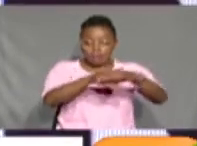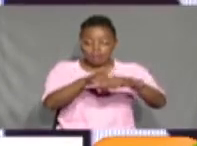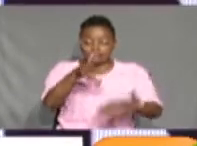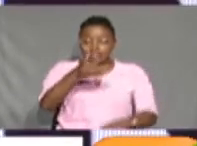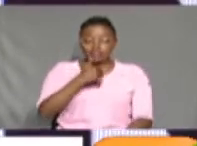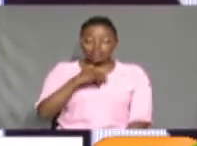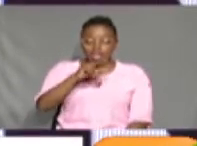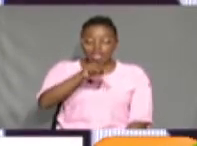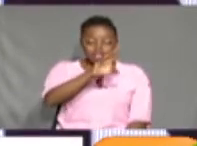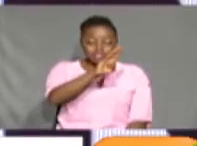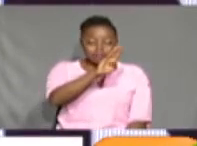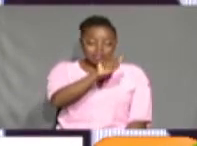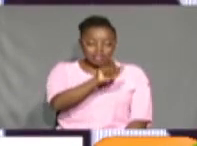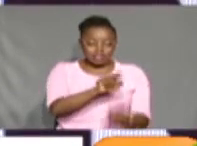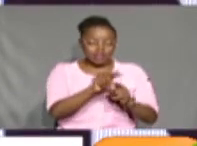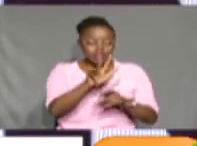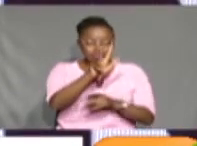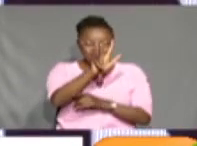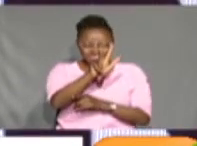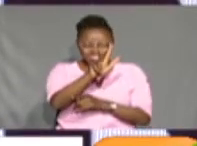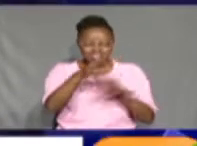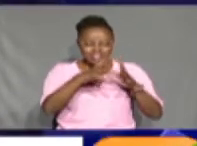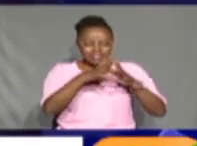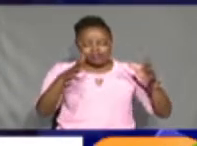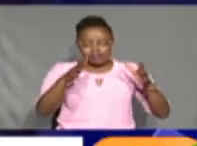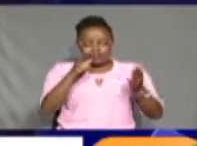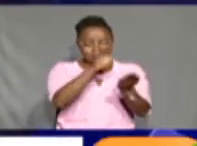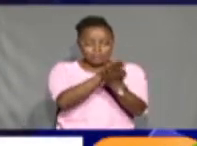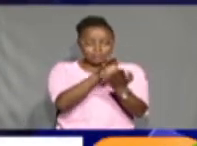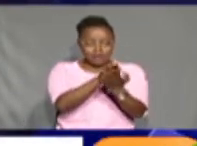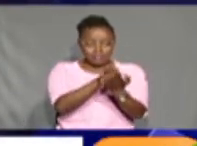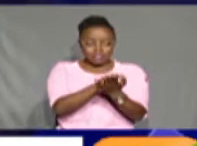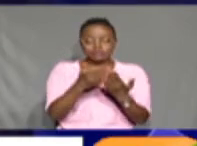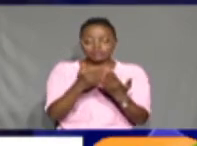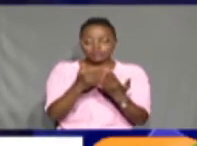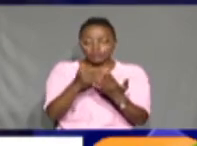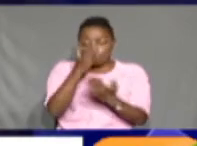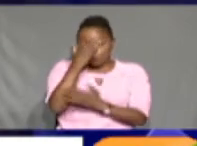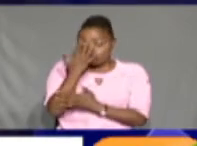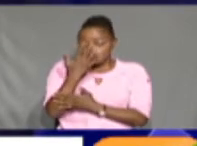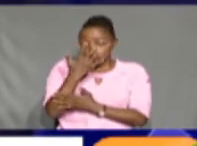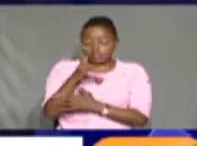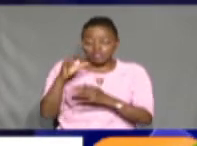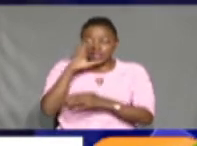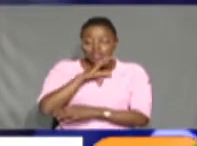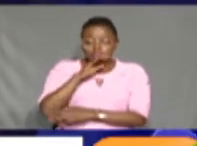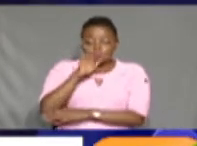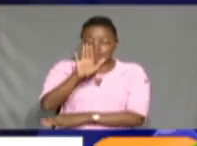NCBA Group is now the third largest lender in the country by customer deposits.